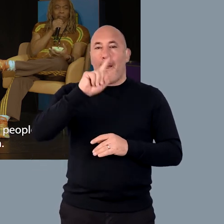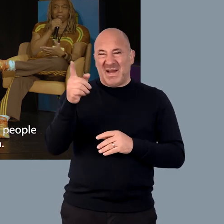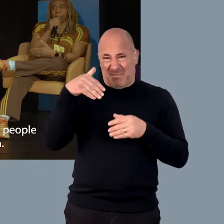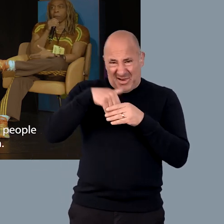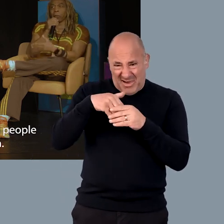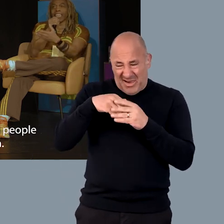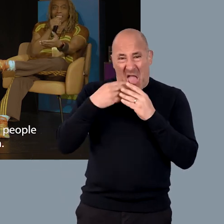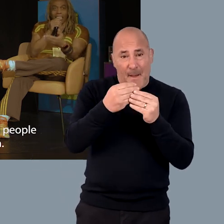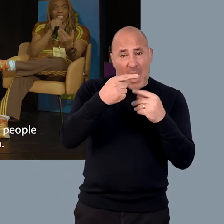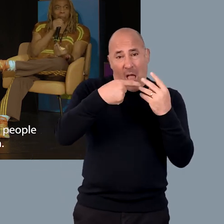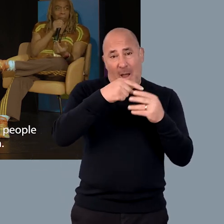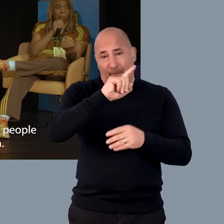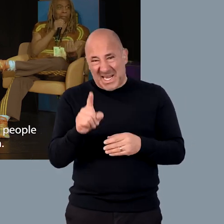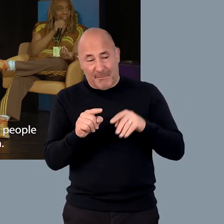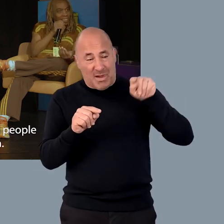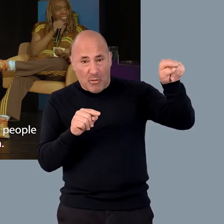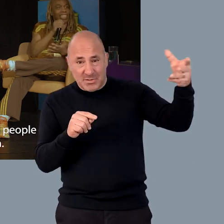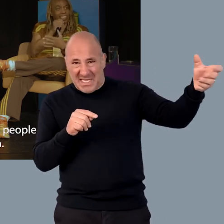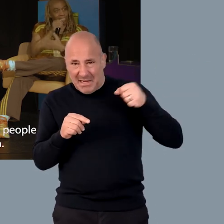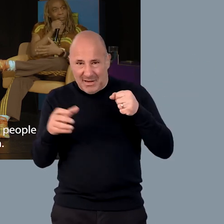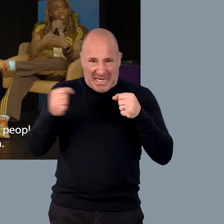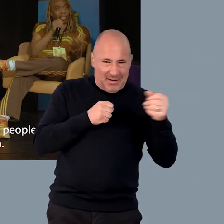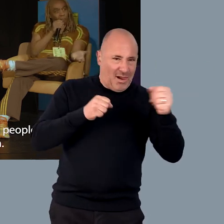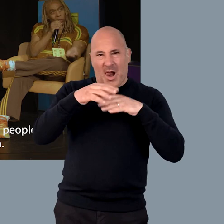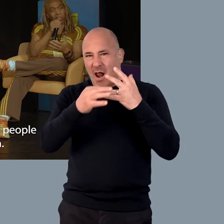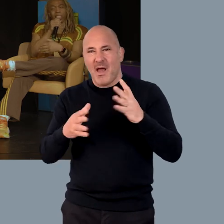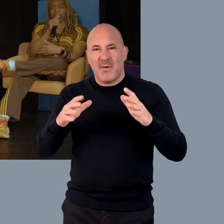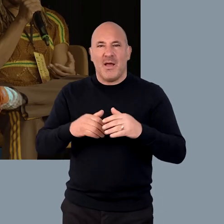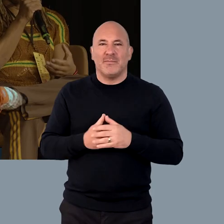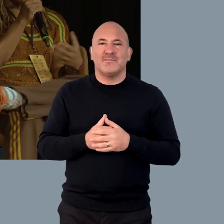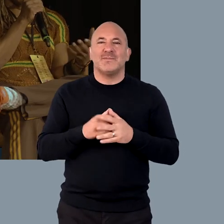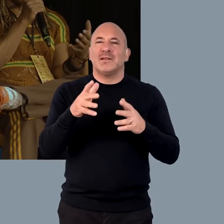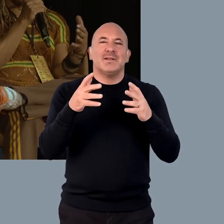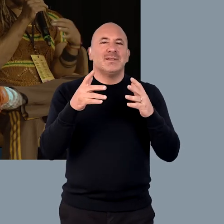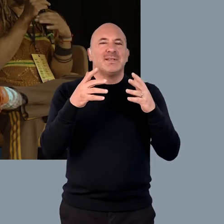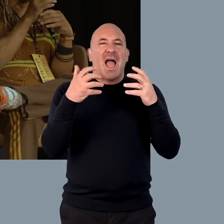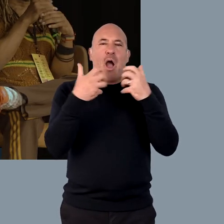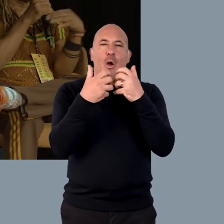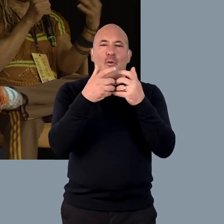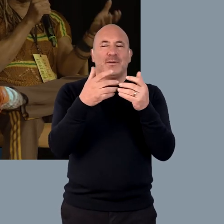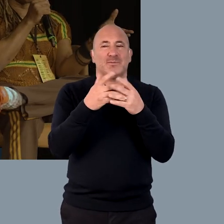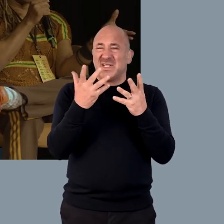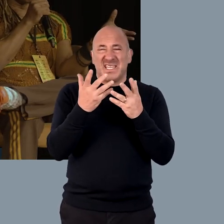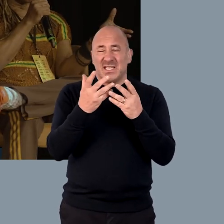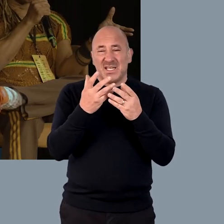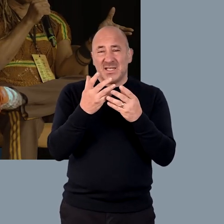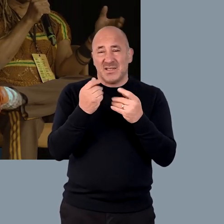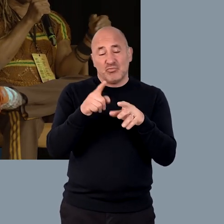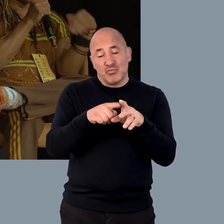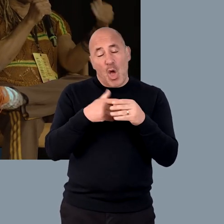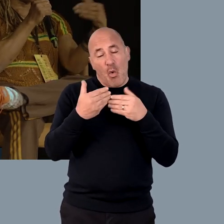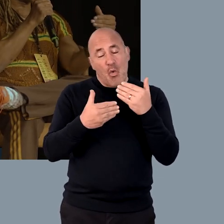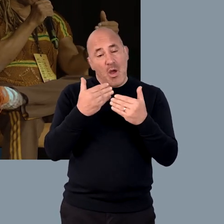people you know and people who are inside helping people or outside and so on and so forth and and we and but it's really about the way you